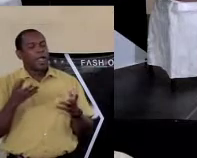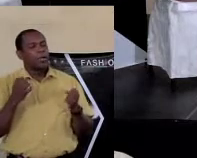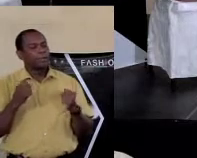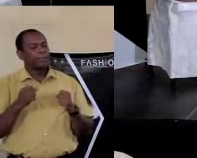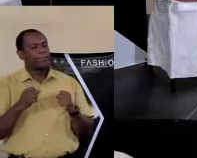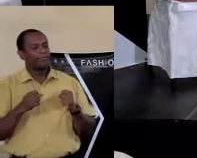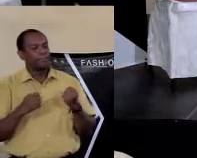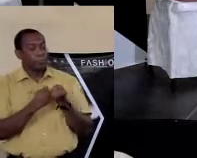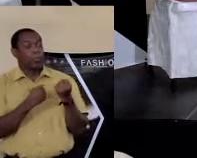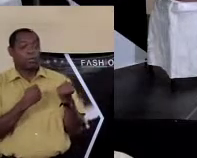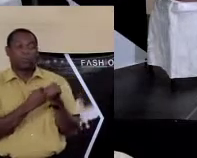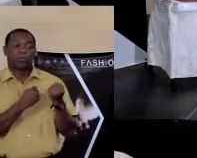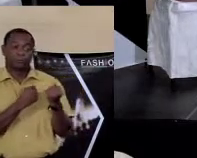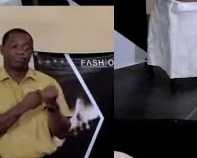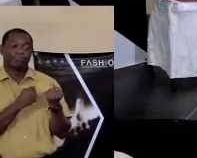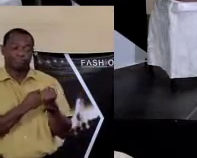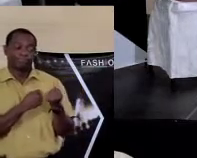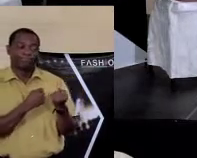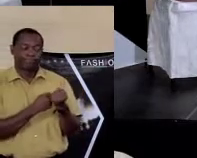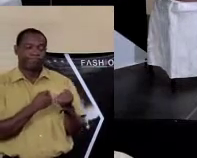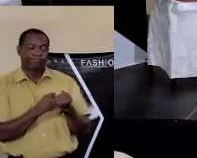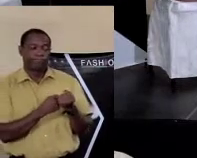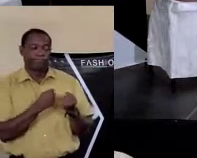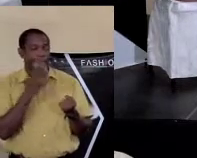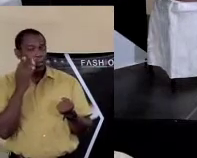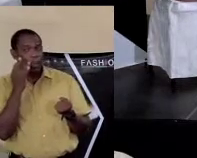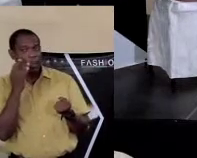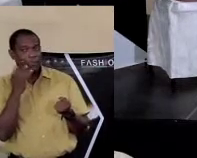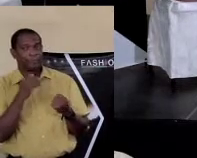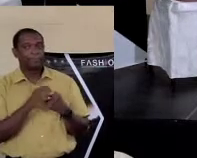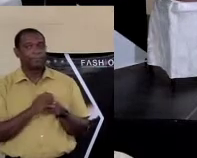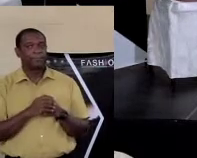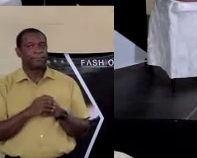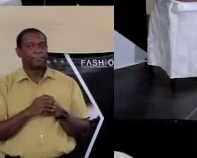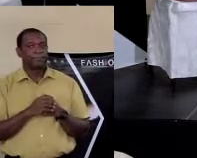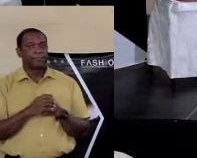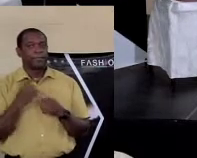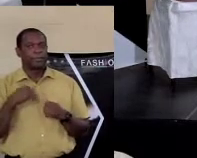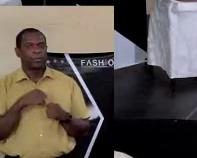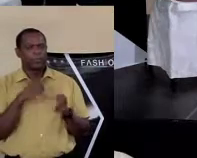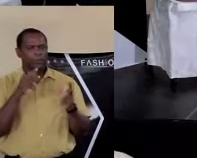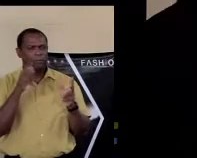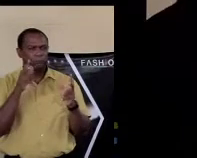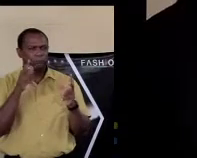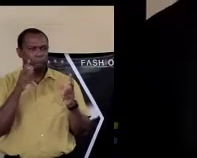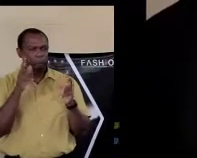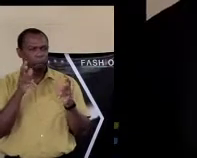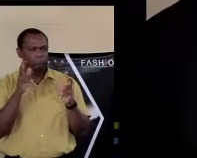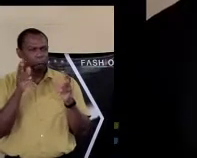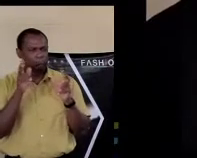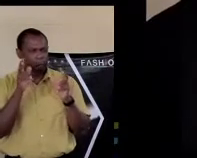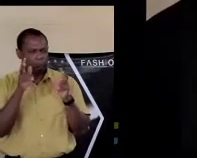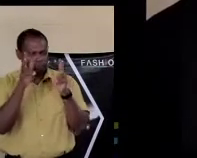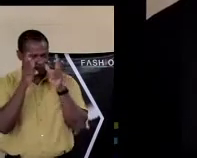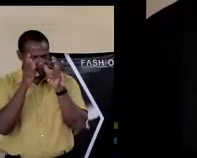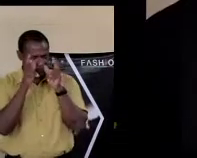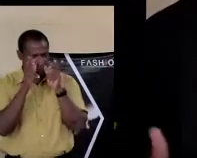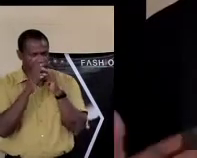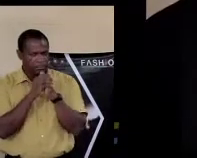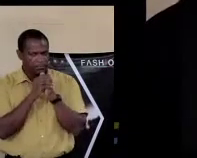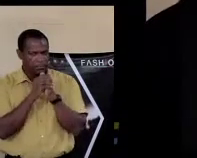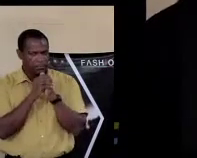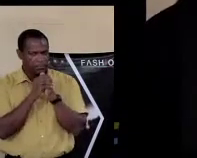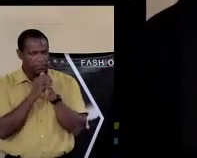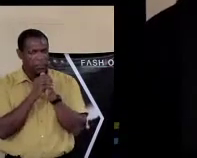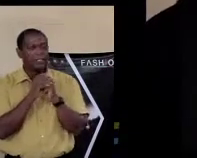because what we are hearing is it is very important to tell your story,